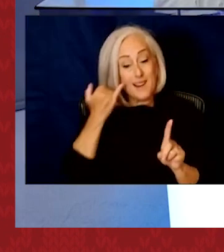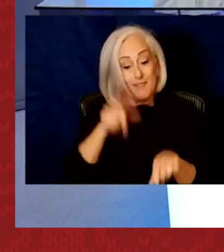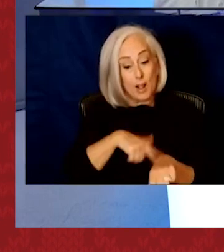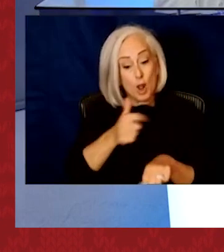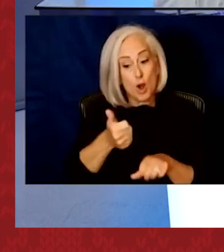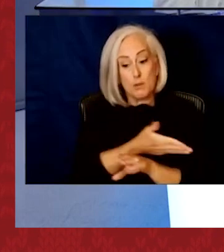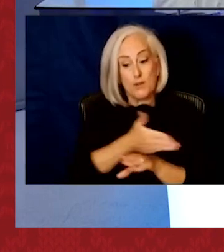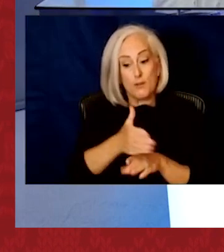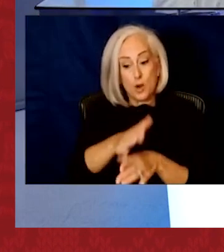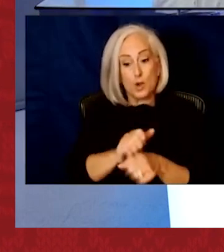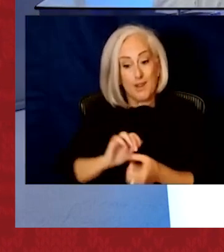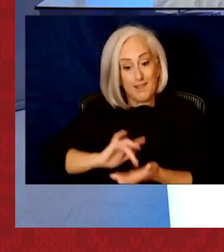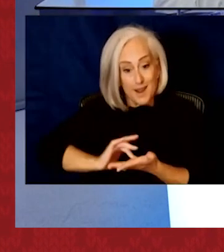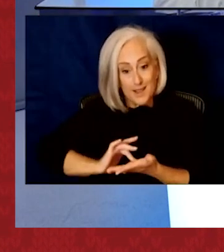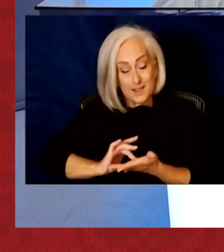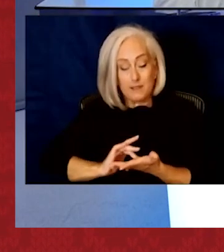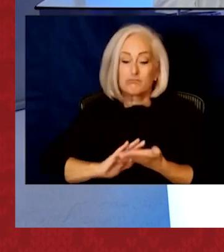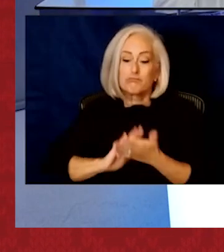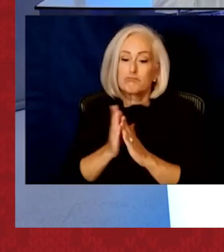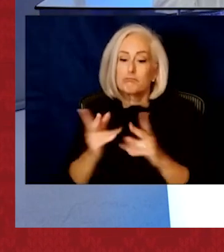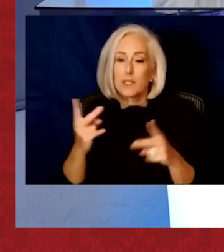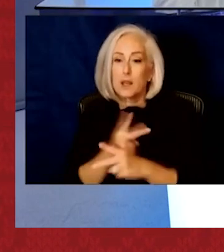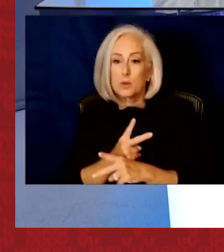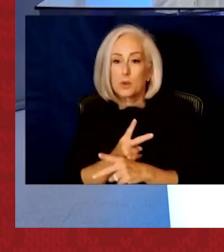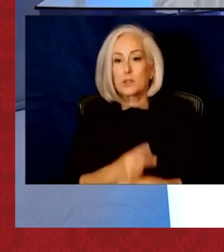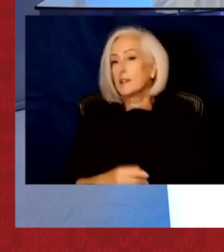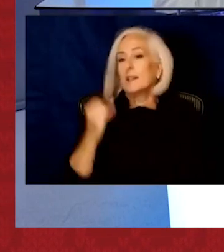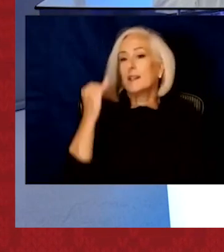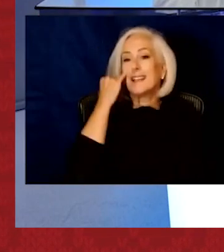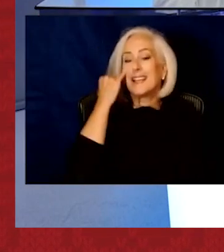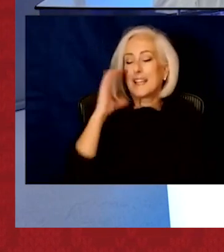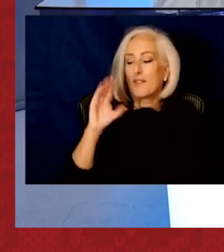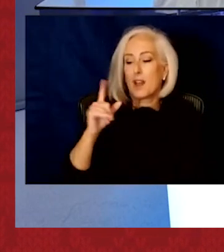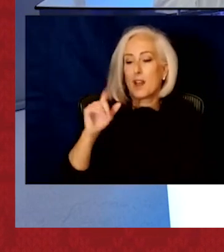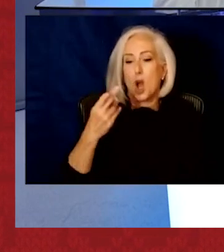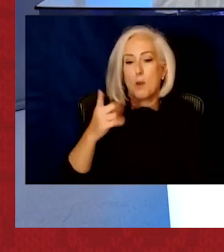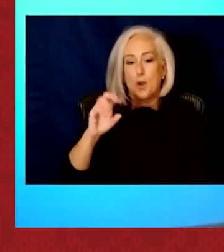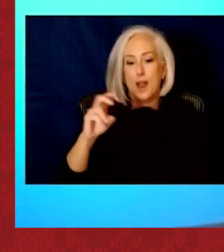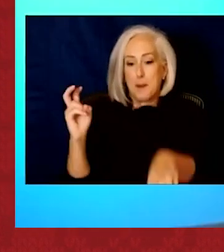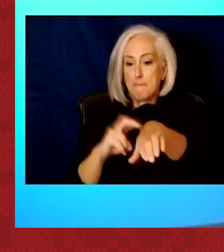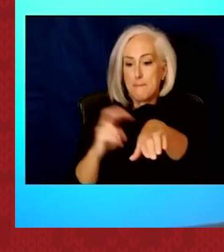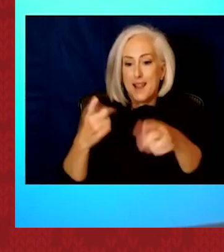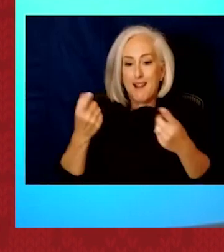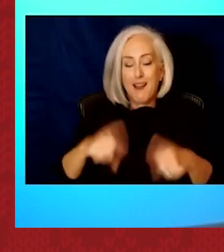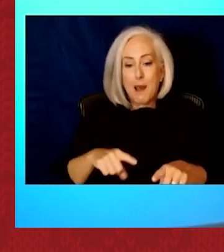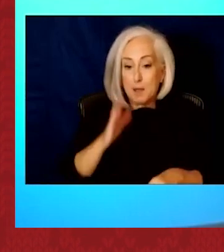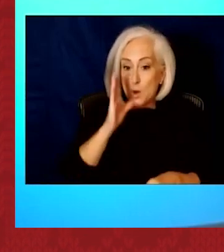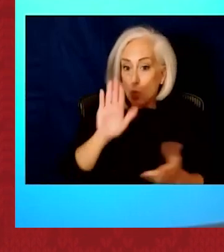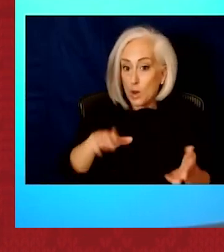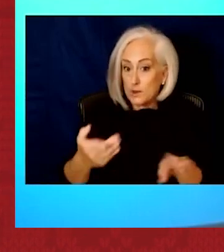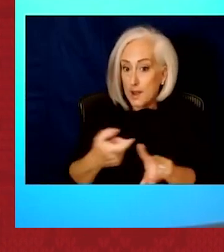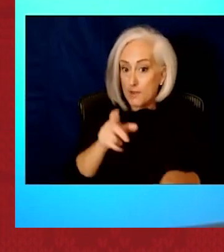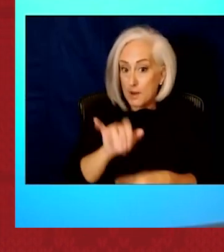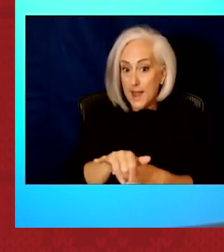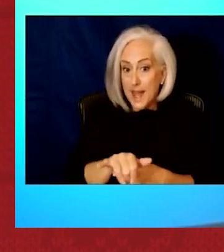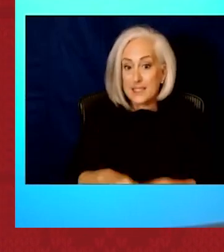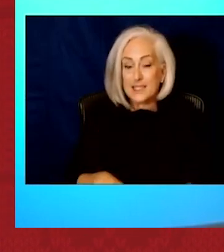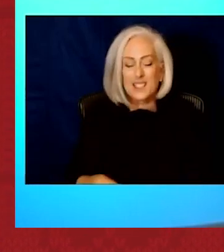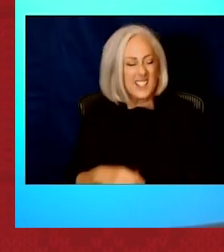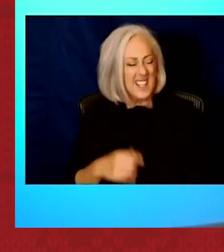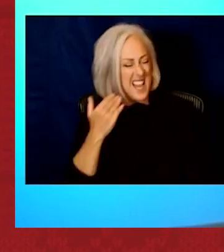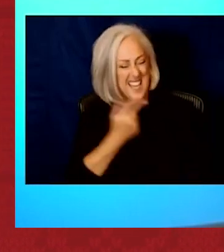got a copperhead bite, could they die from that copperhead bite, and how would that happen? So when his friend says, "Oh, there's nothing you do about it," there